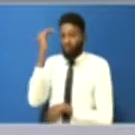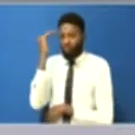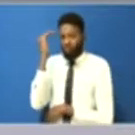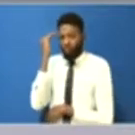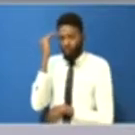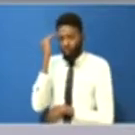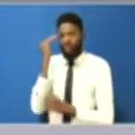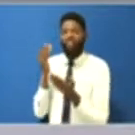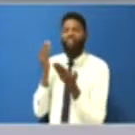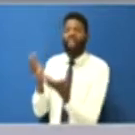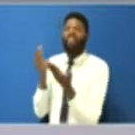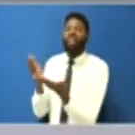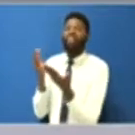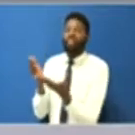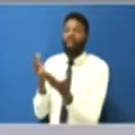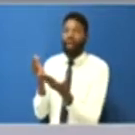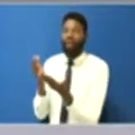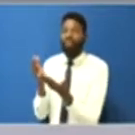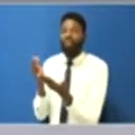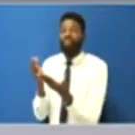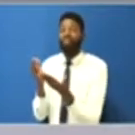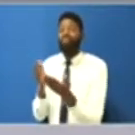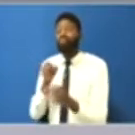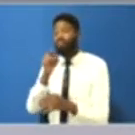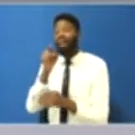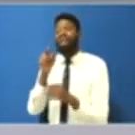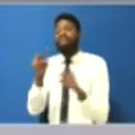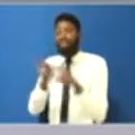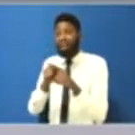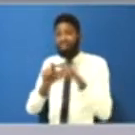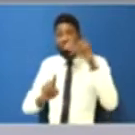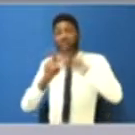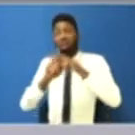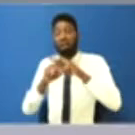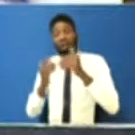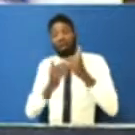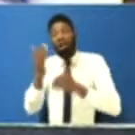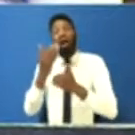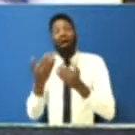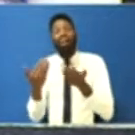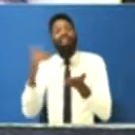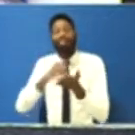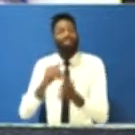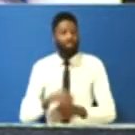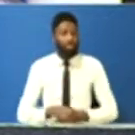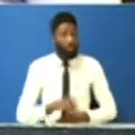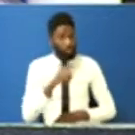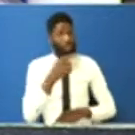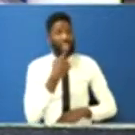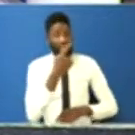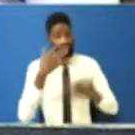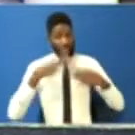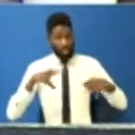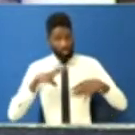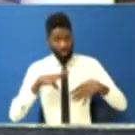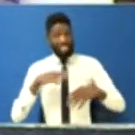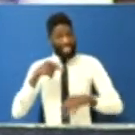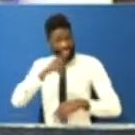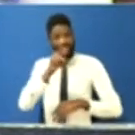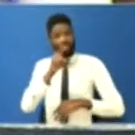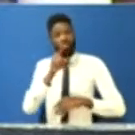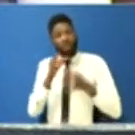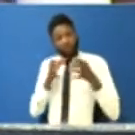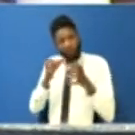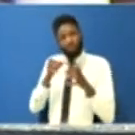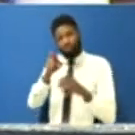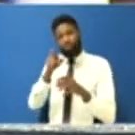something there and i think nothing of that source will you know stand the test of time are you saying that those who are backing this fight for your contestation